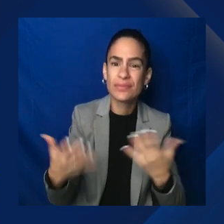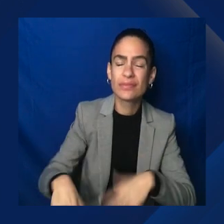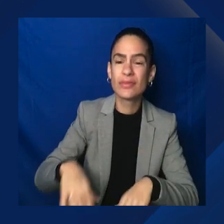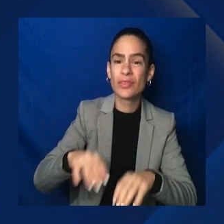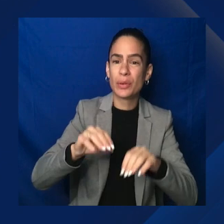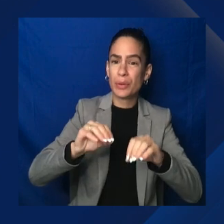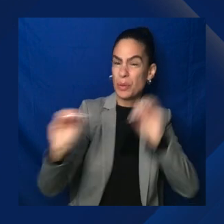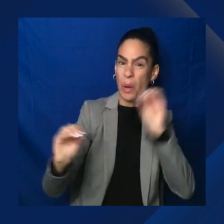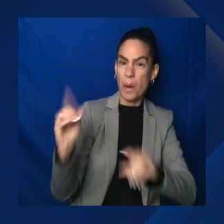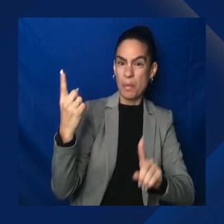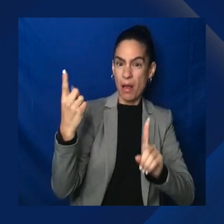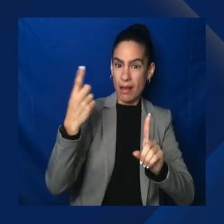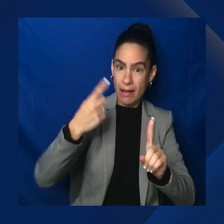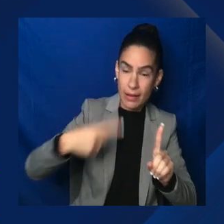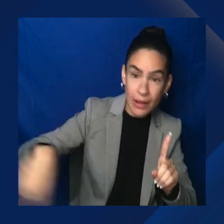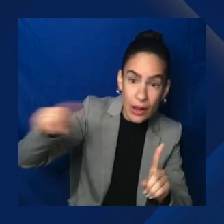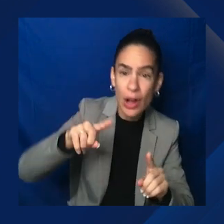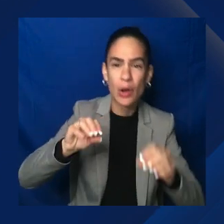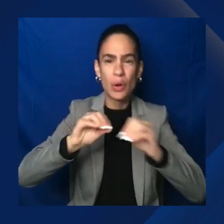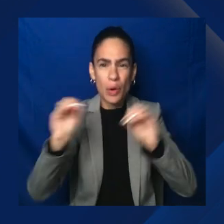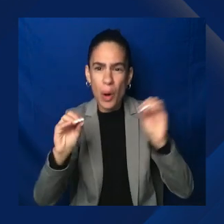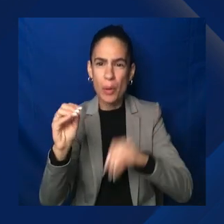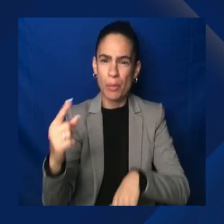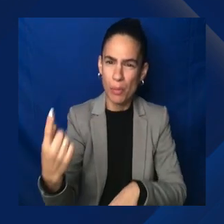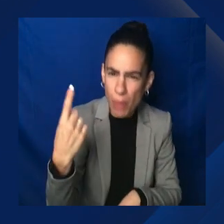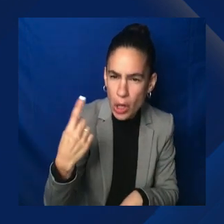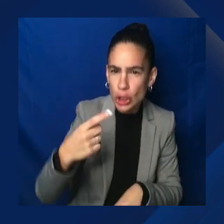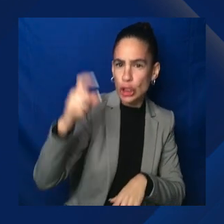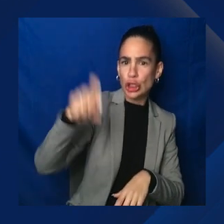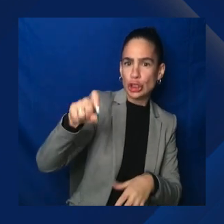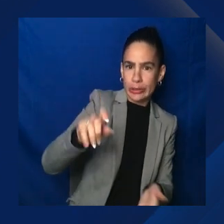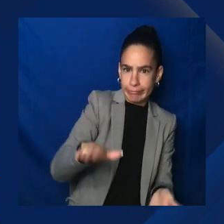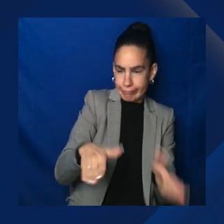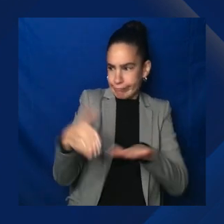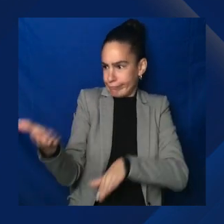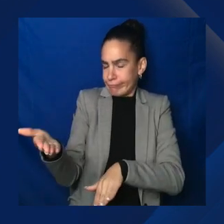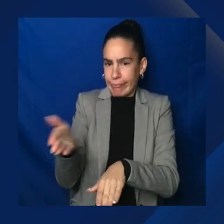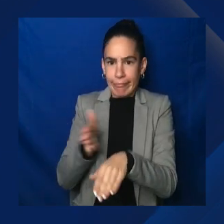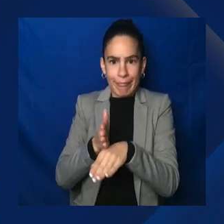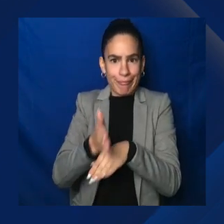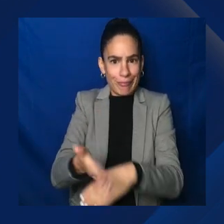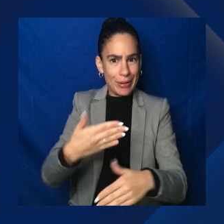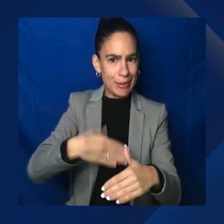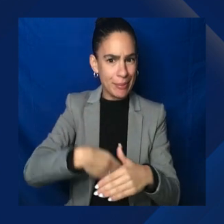And no one should ever have to die after birth in order for us to take action.